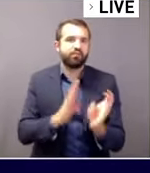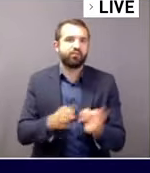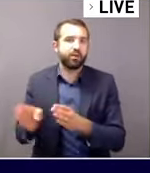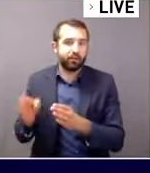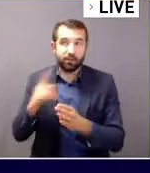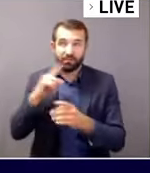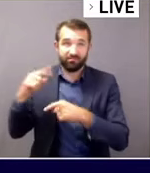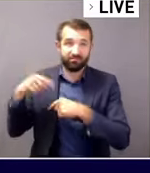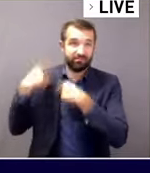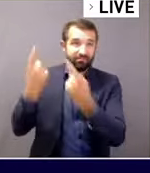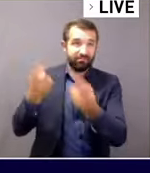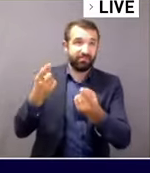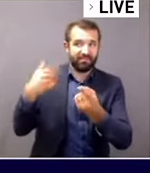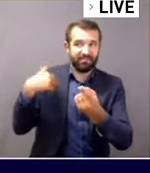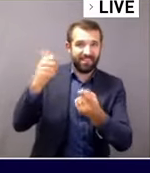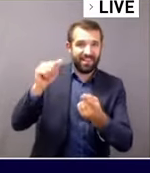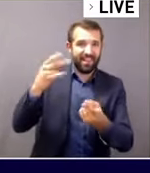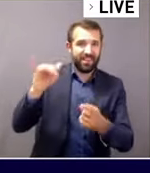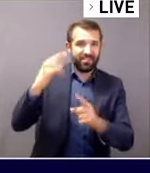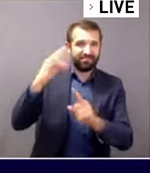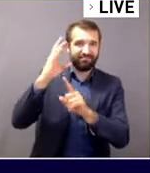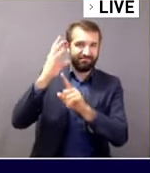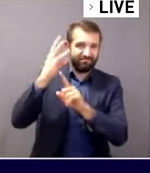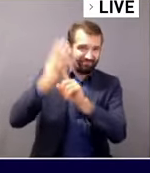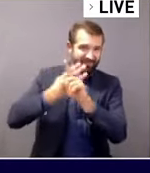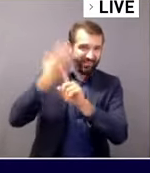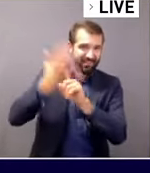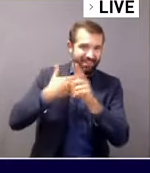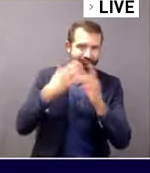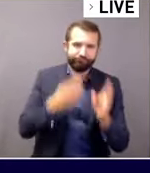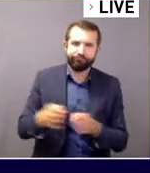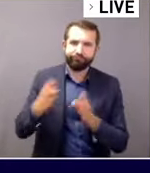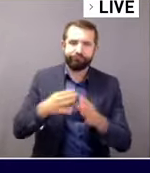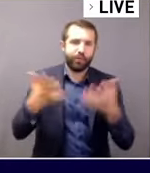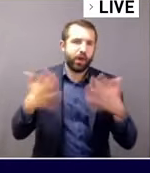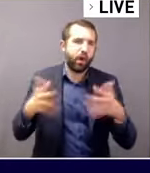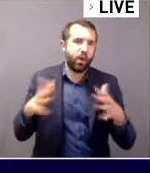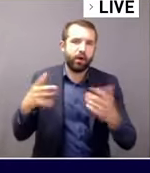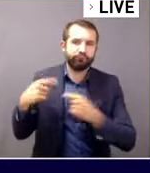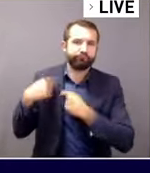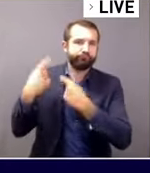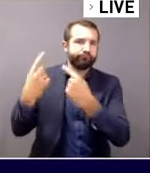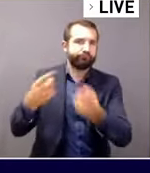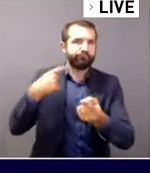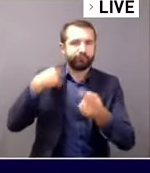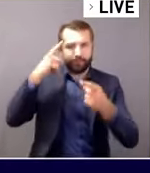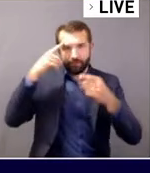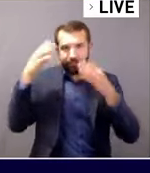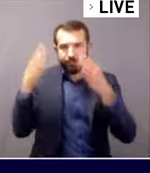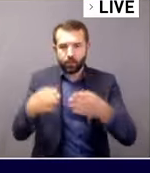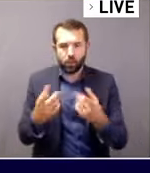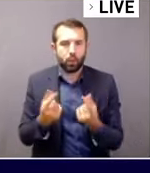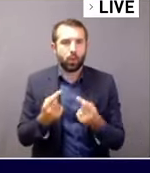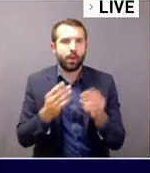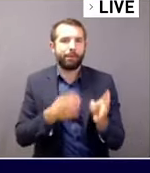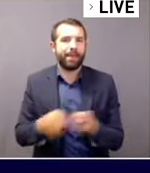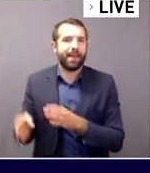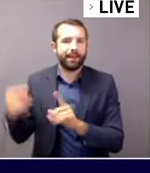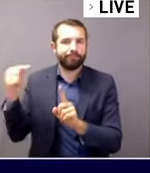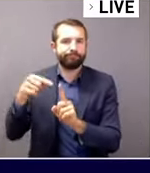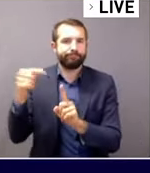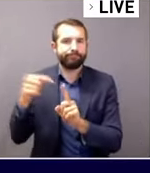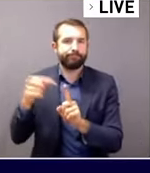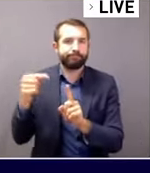on 4 months now, 4.5. Our focus in that work is on a couple of things. The first is, of course,